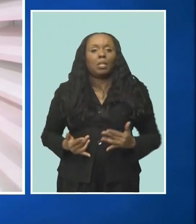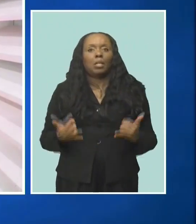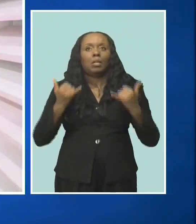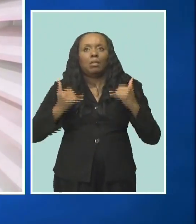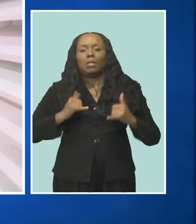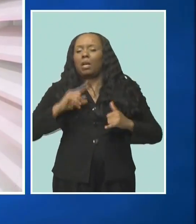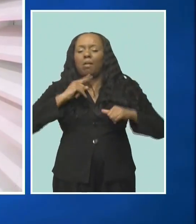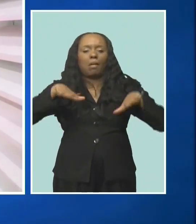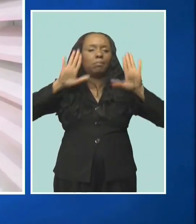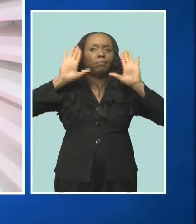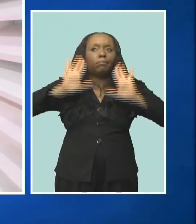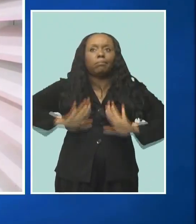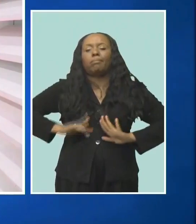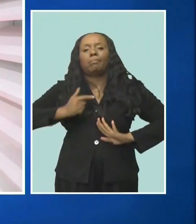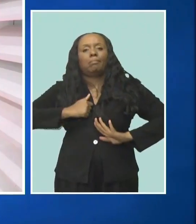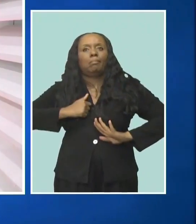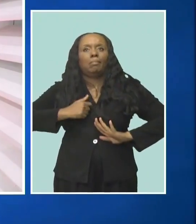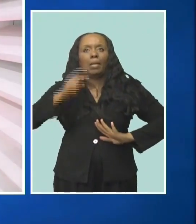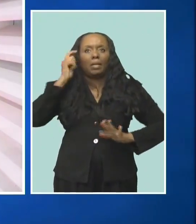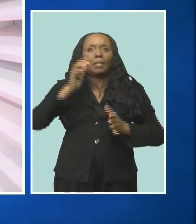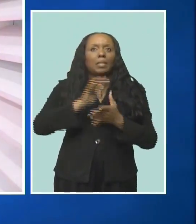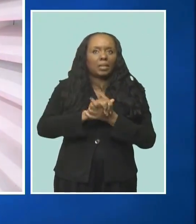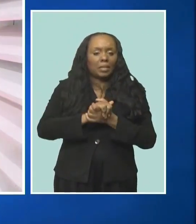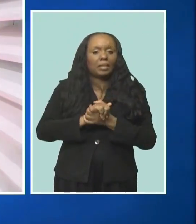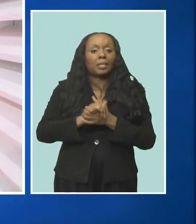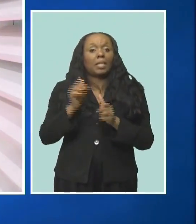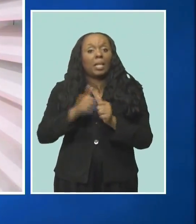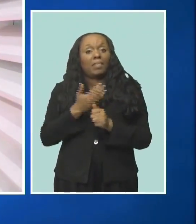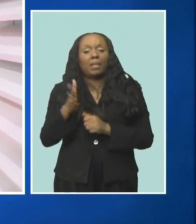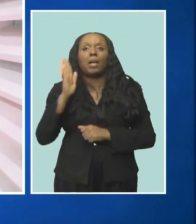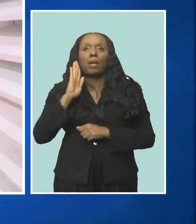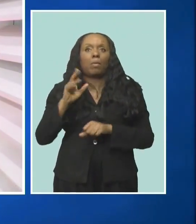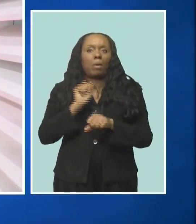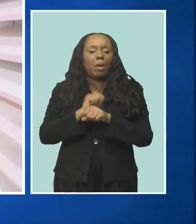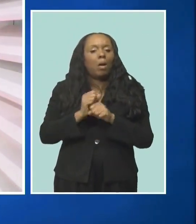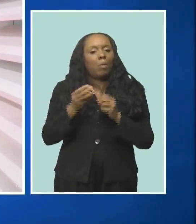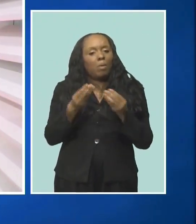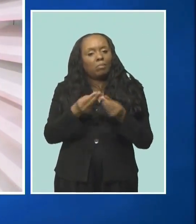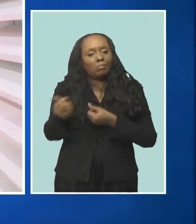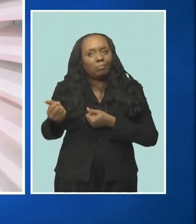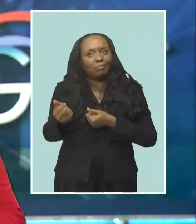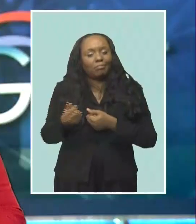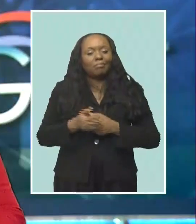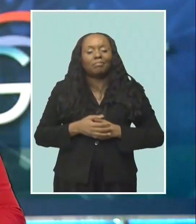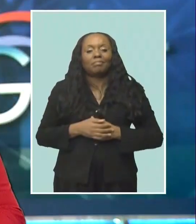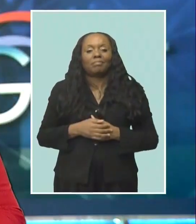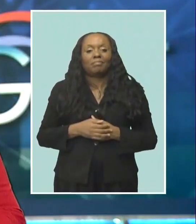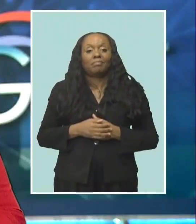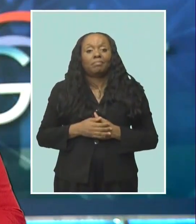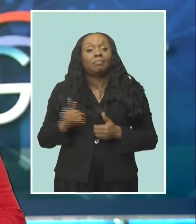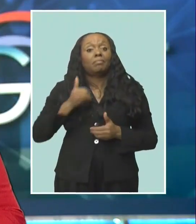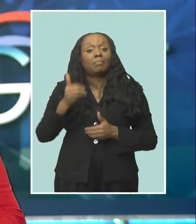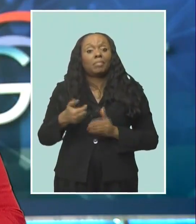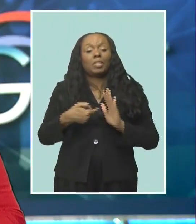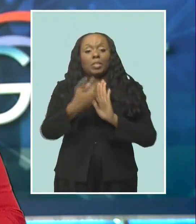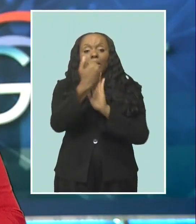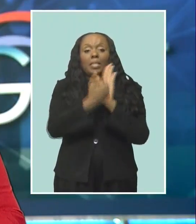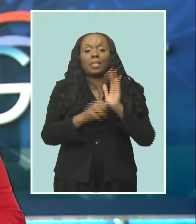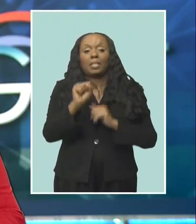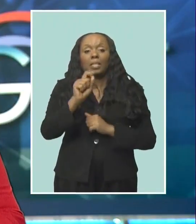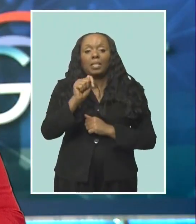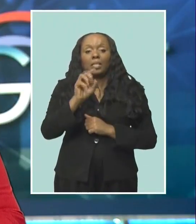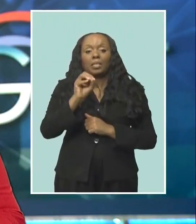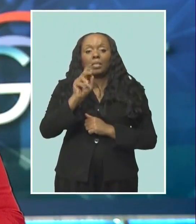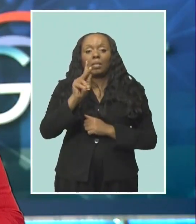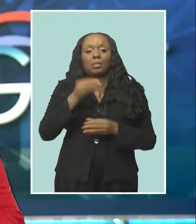going fantastic, and I just believe that everything will work out to suit. Well, it's time now to take a look at